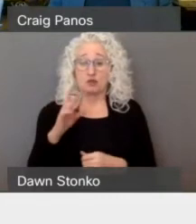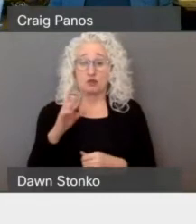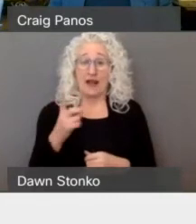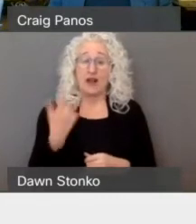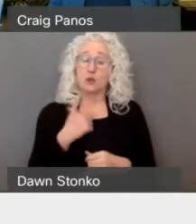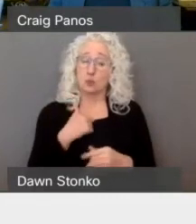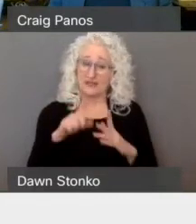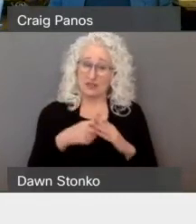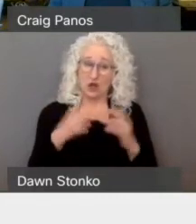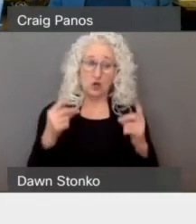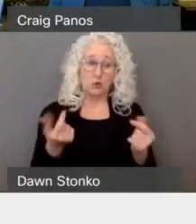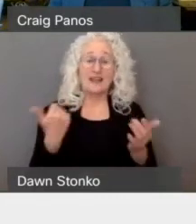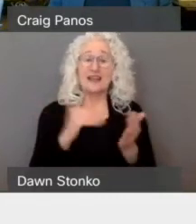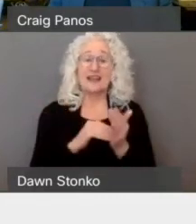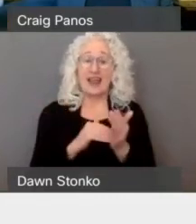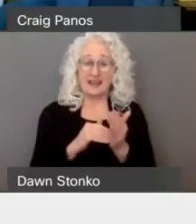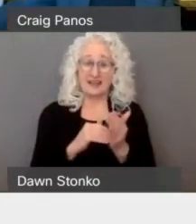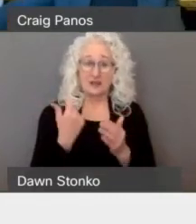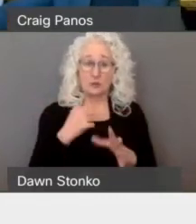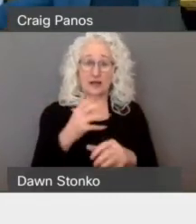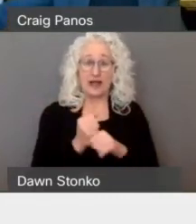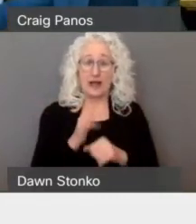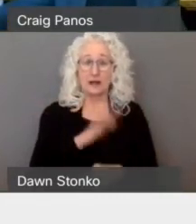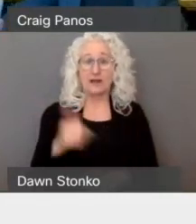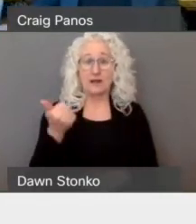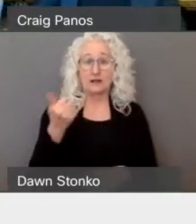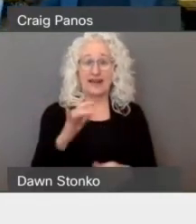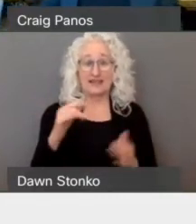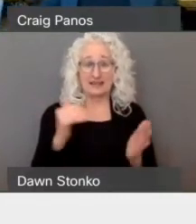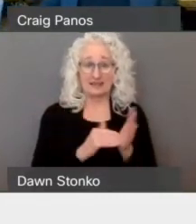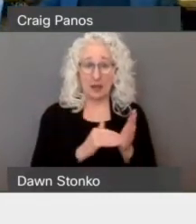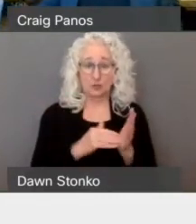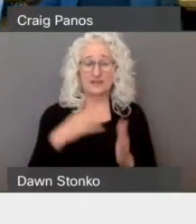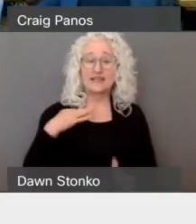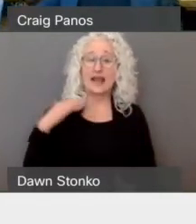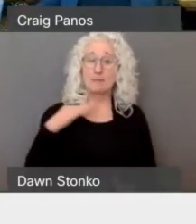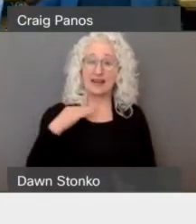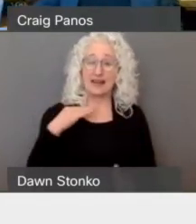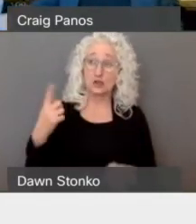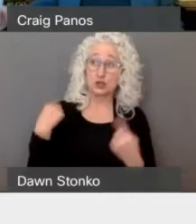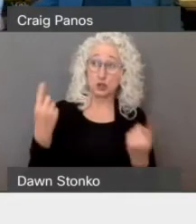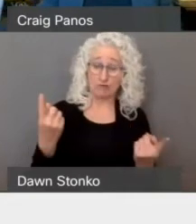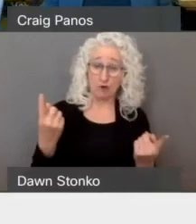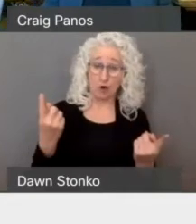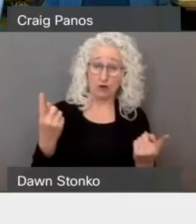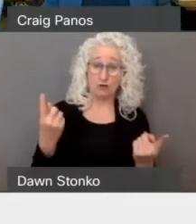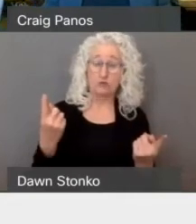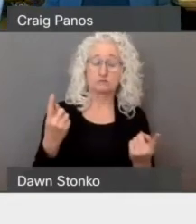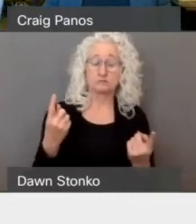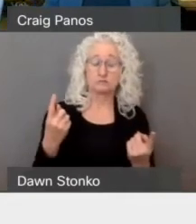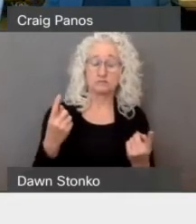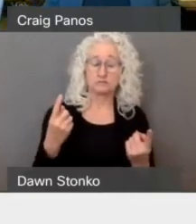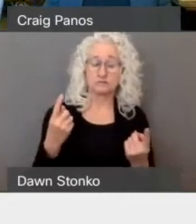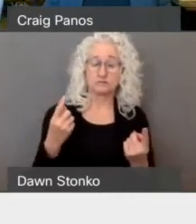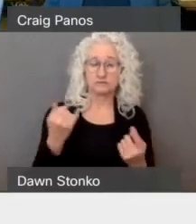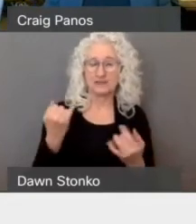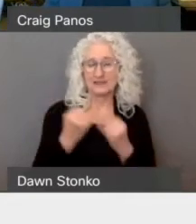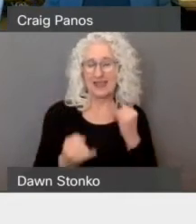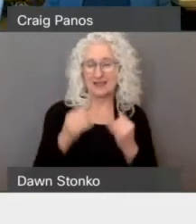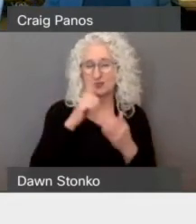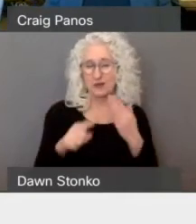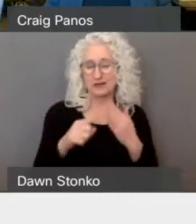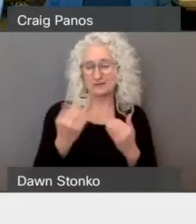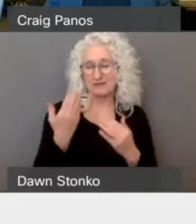pretty quickly. We received about 18,000 applications so far as of last Monday, and for about $2.4